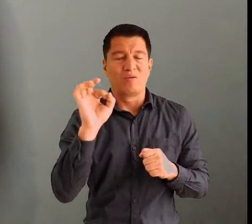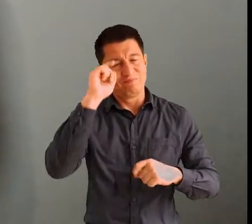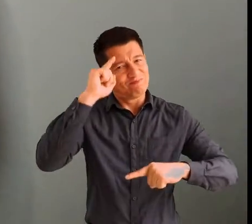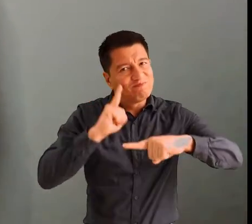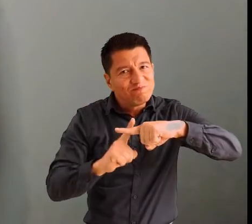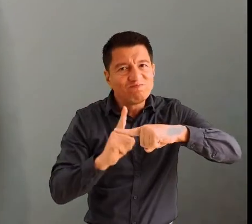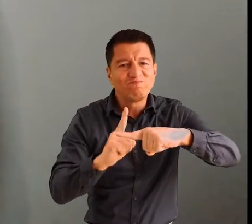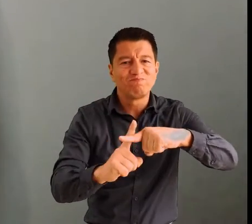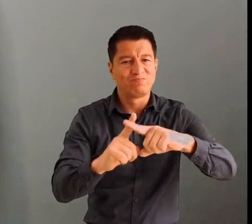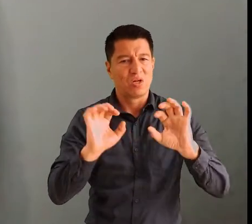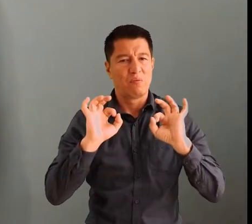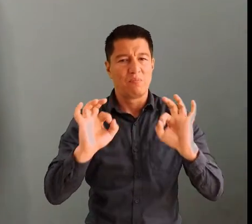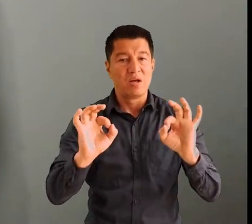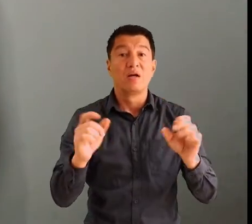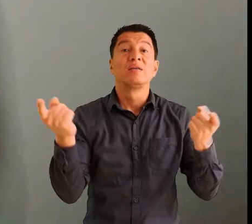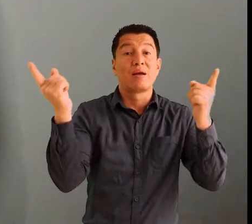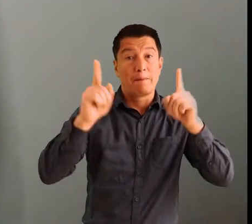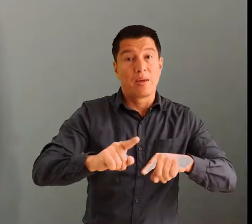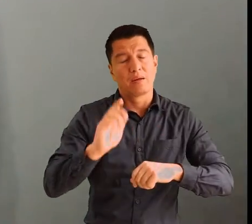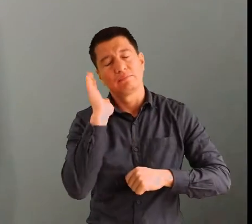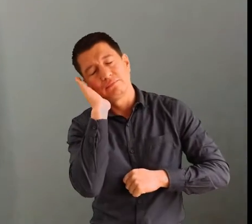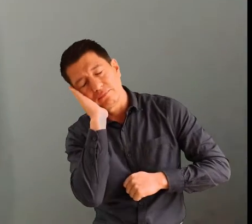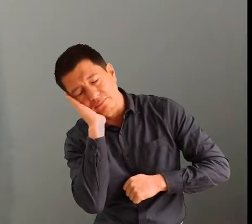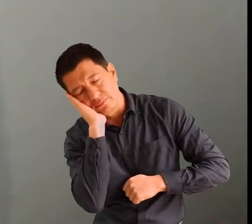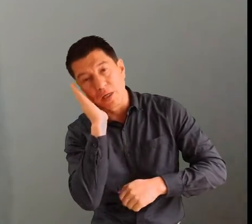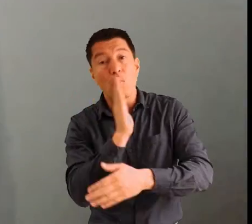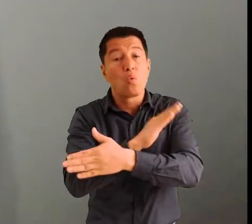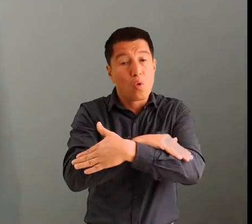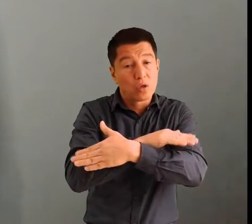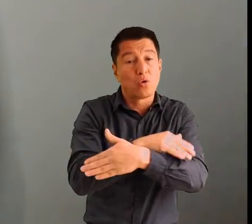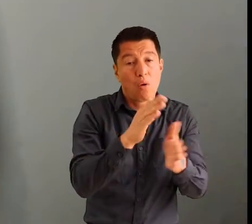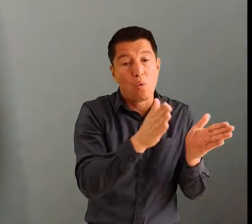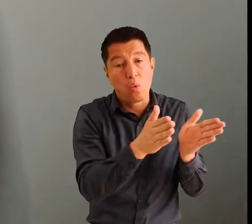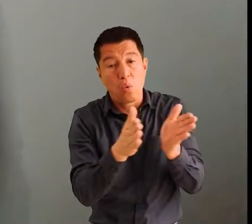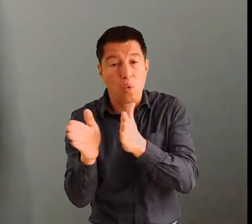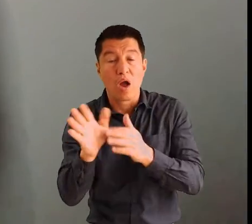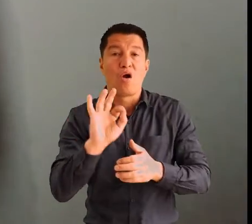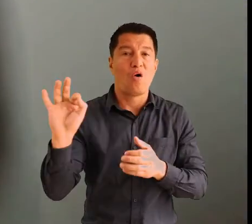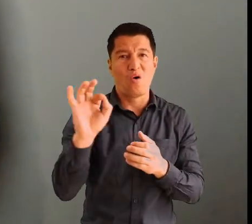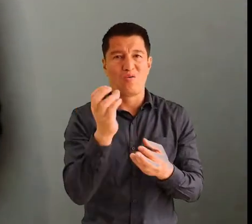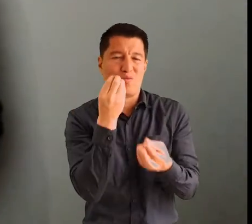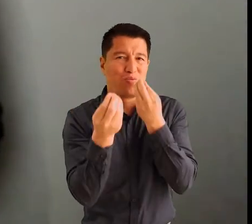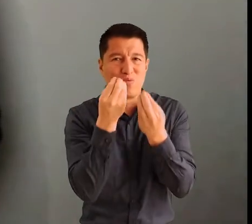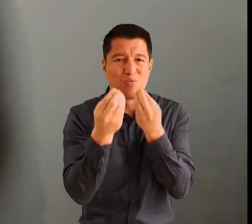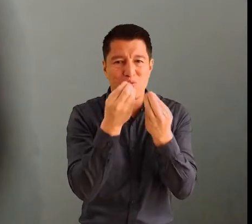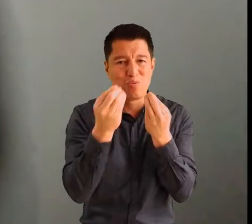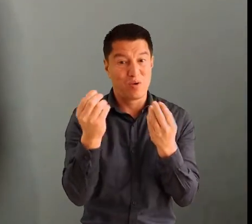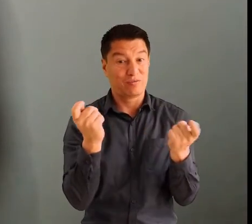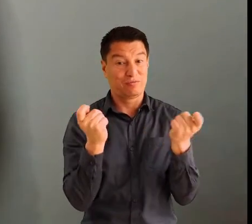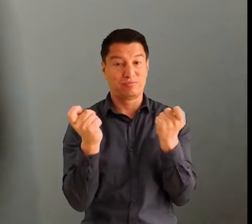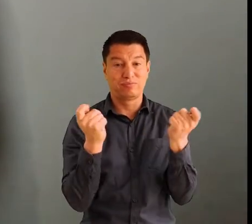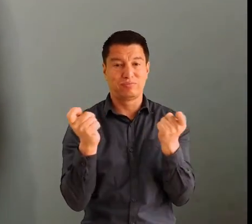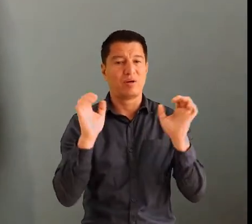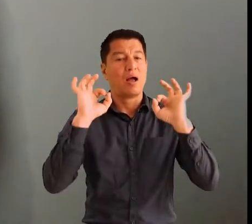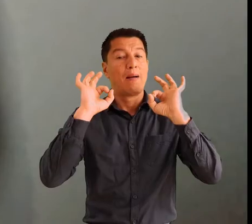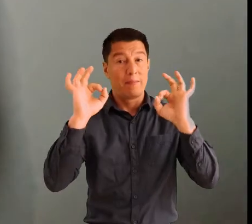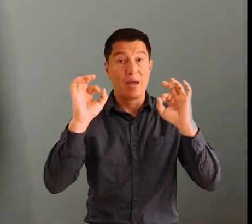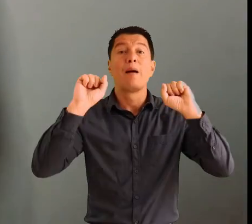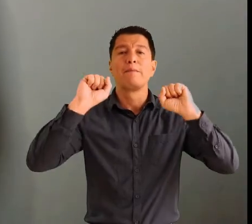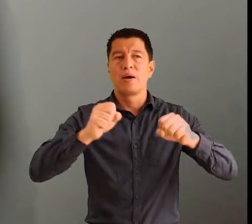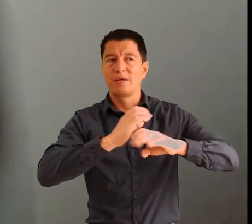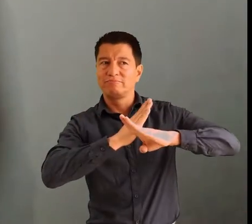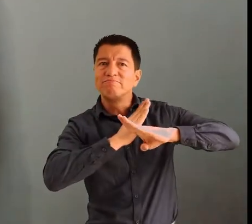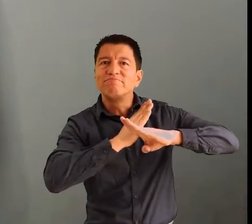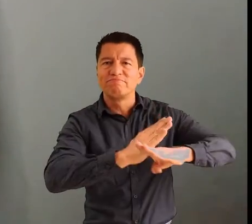create a positive feeling or mood. Also, getting enough quality to sleep on a regular basis or eating a healthy